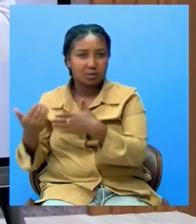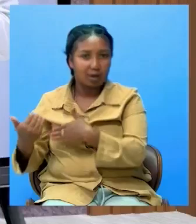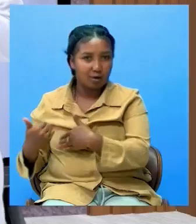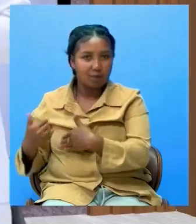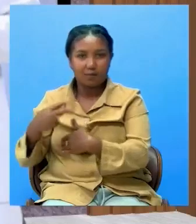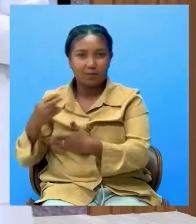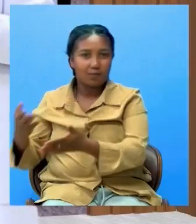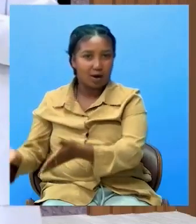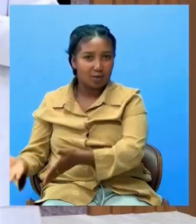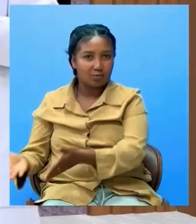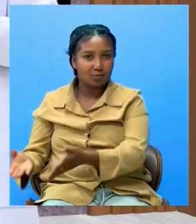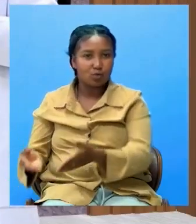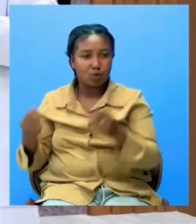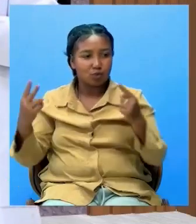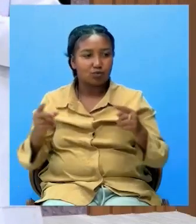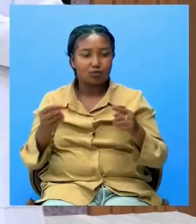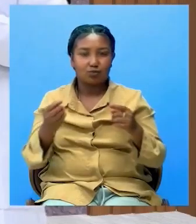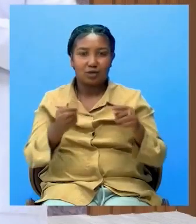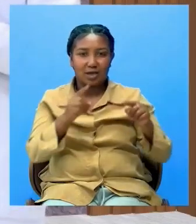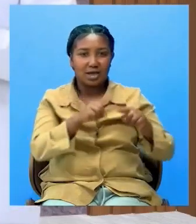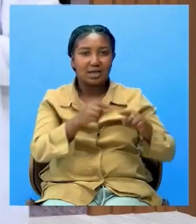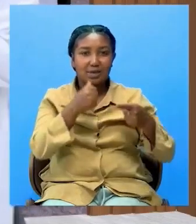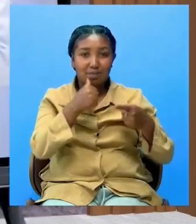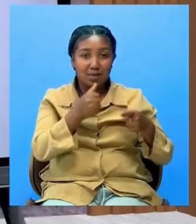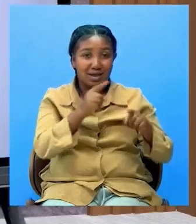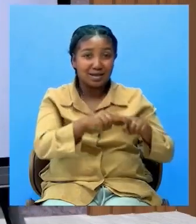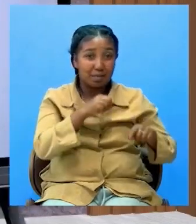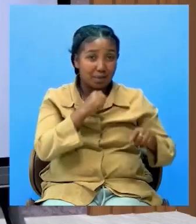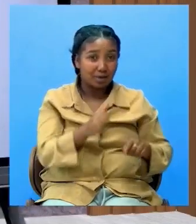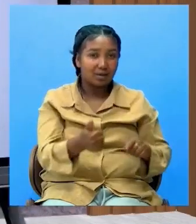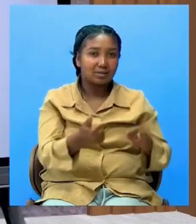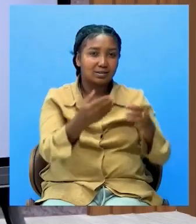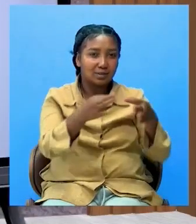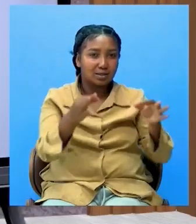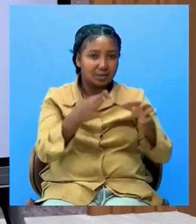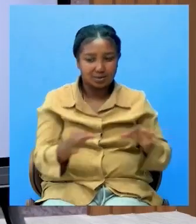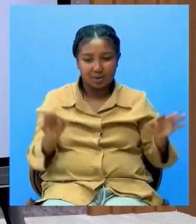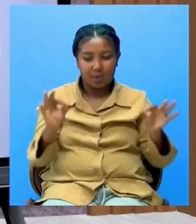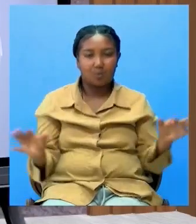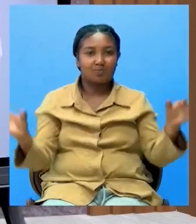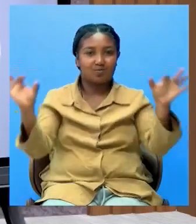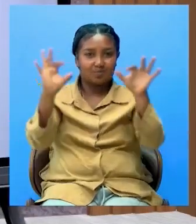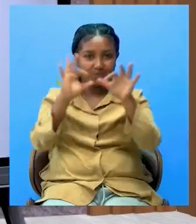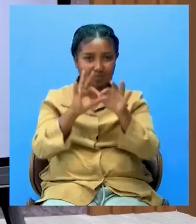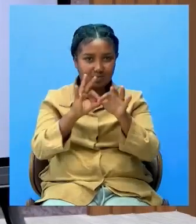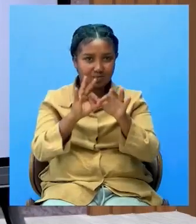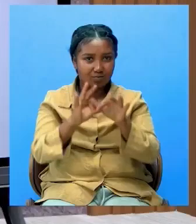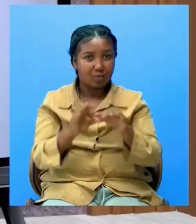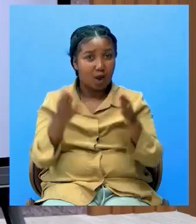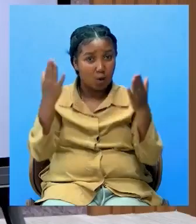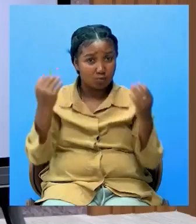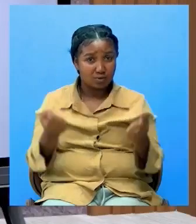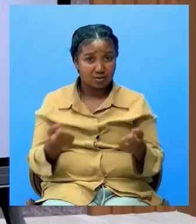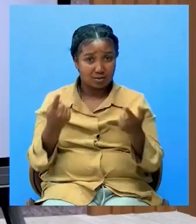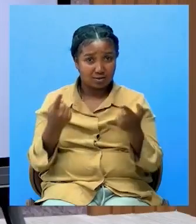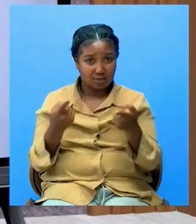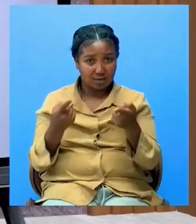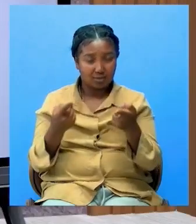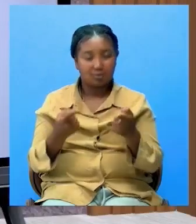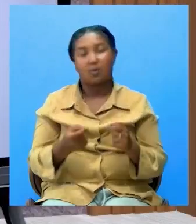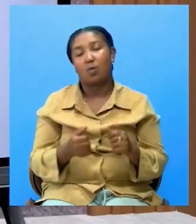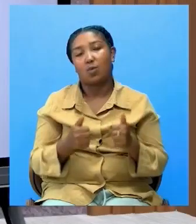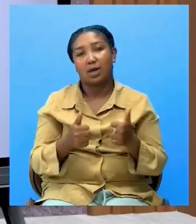another independent clause. Is that clear? So we can use in such ways. I hope it's clear.